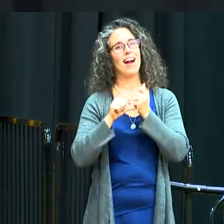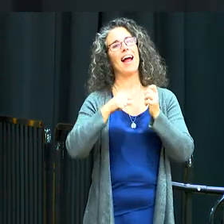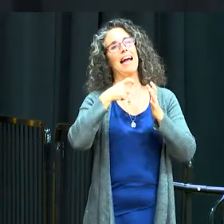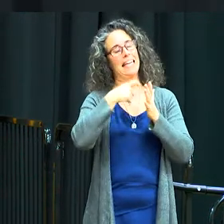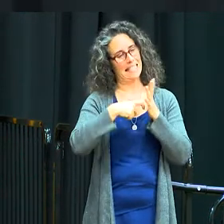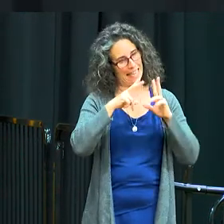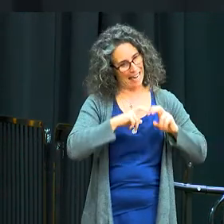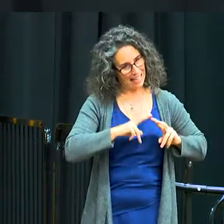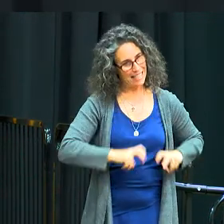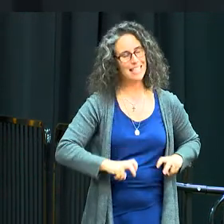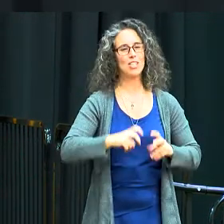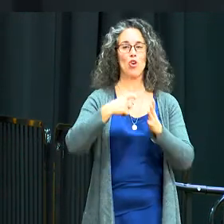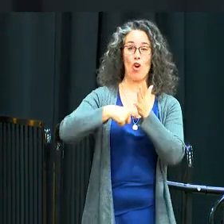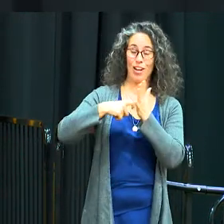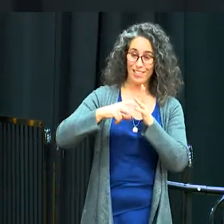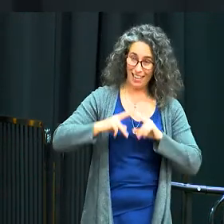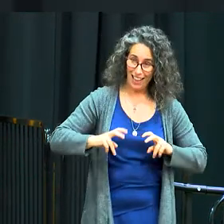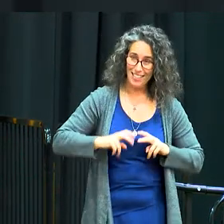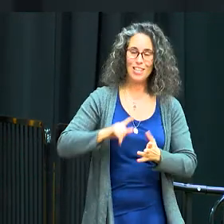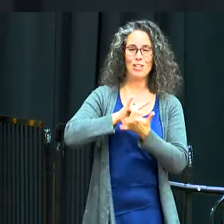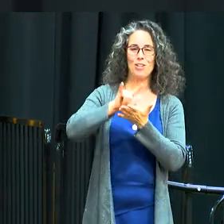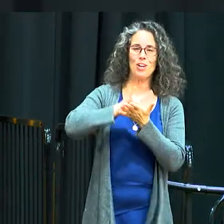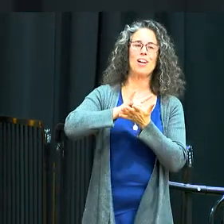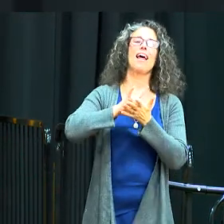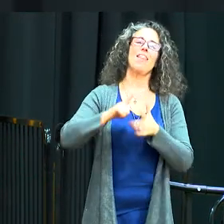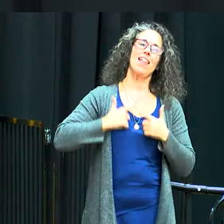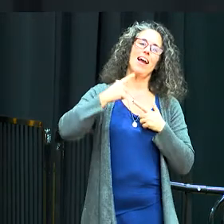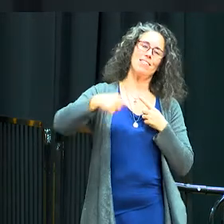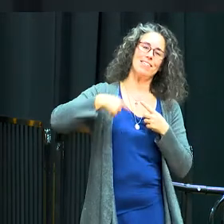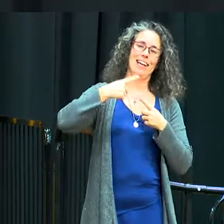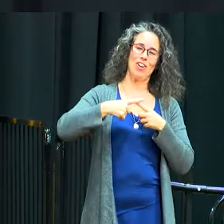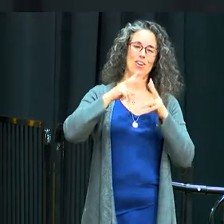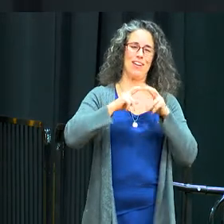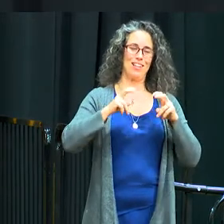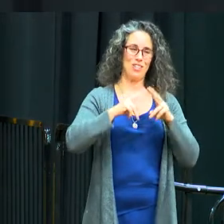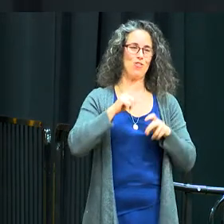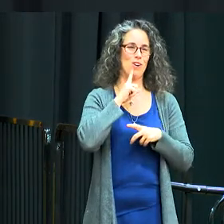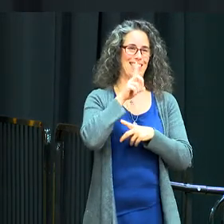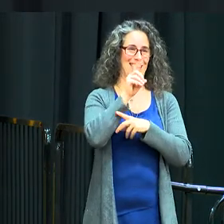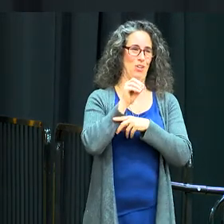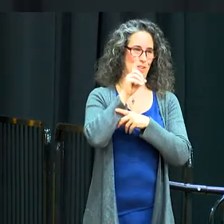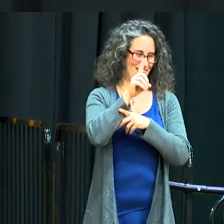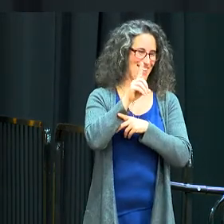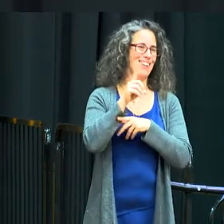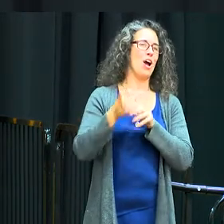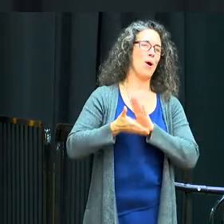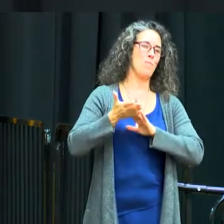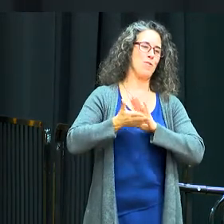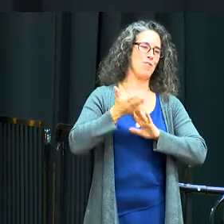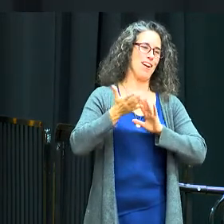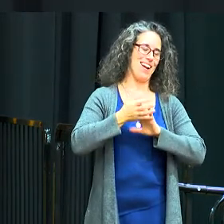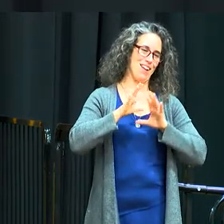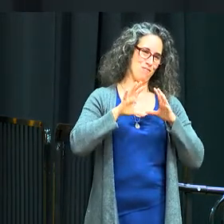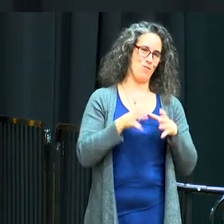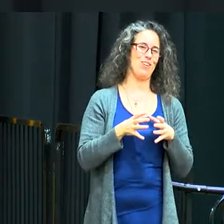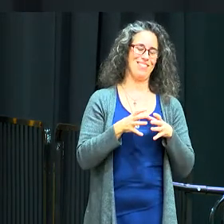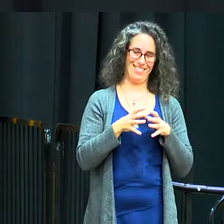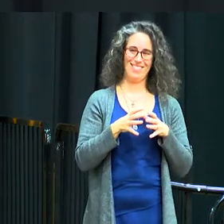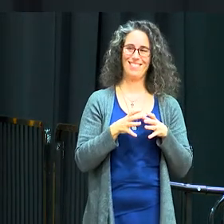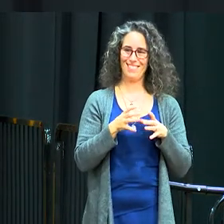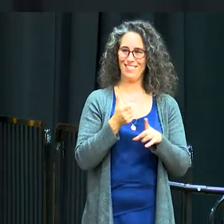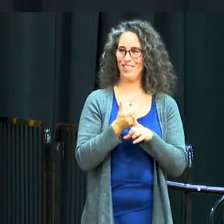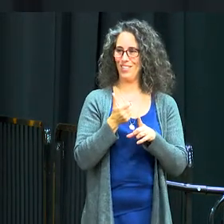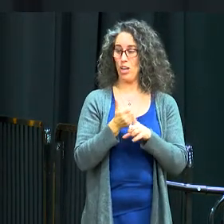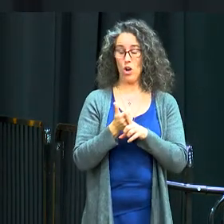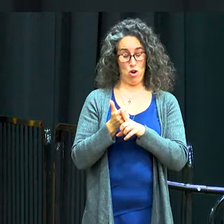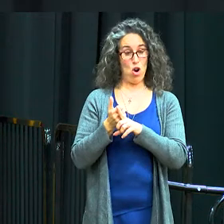analysis, and provides air platform lifecycle services in support of the Department of Defense operating forces. Ms. Taylor is responsible